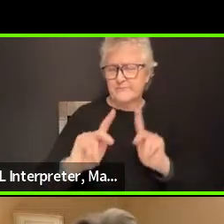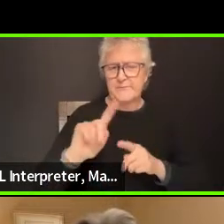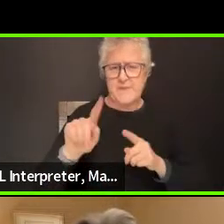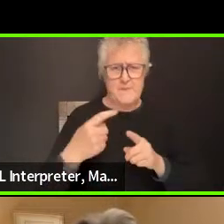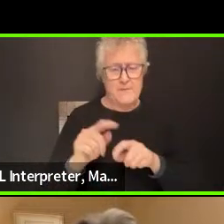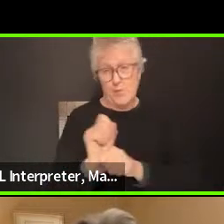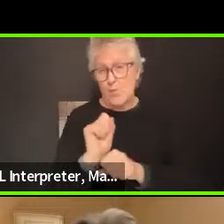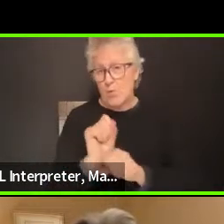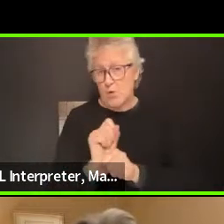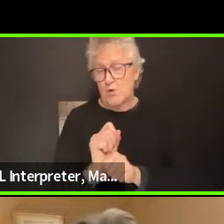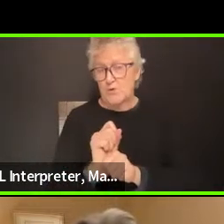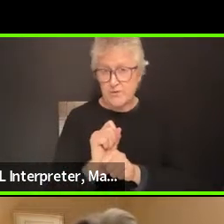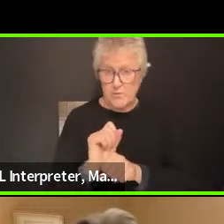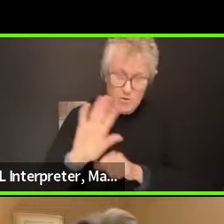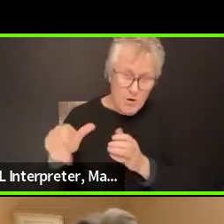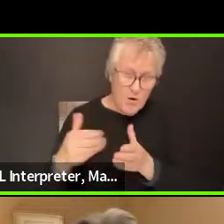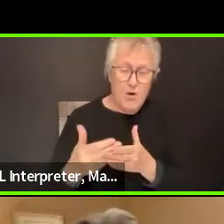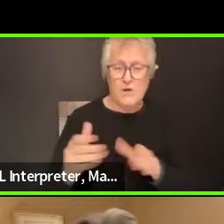doing here.